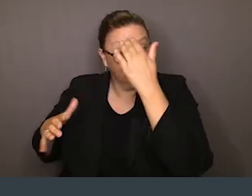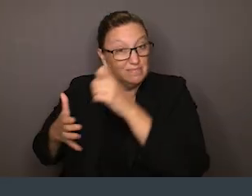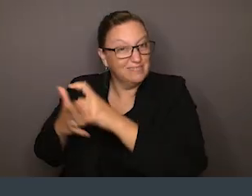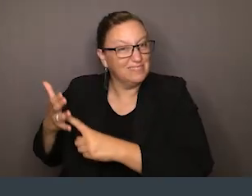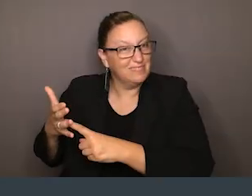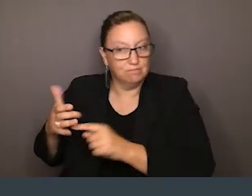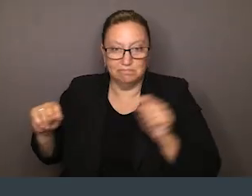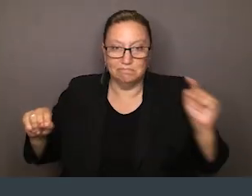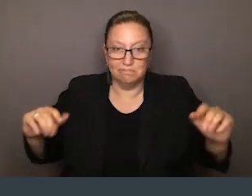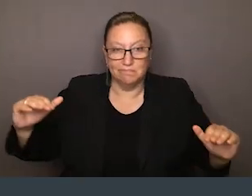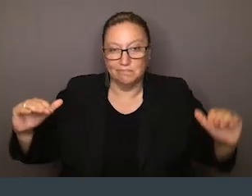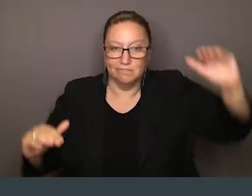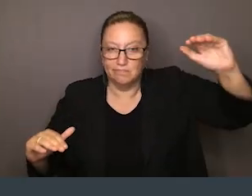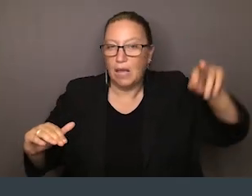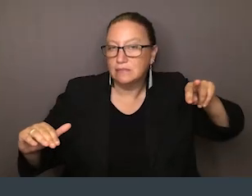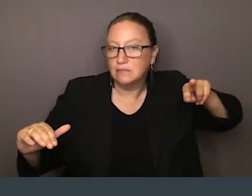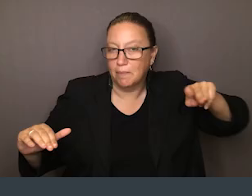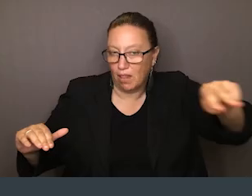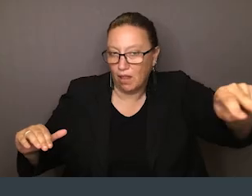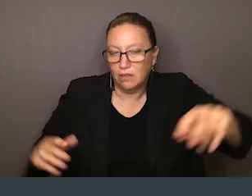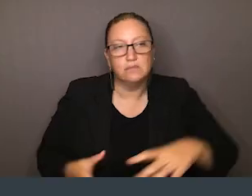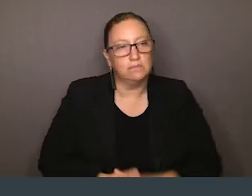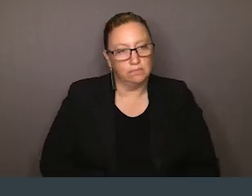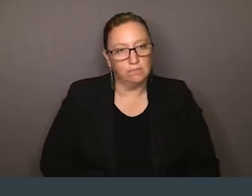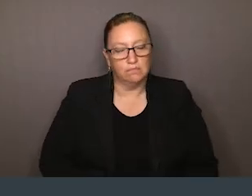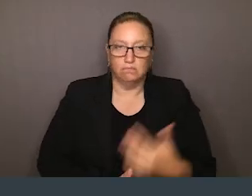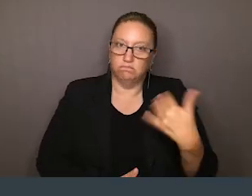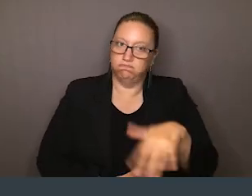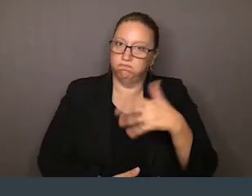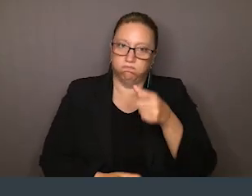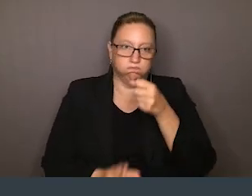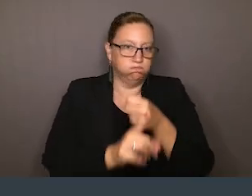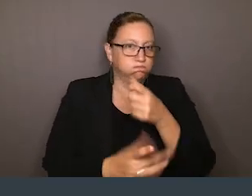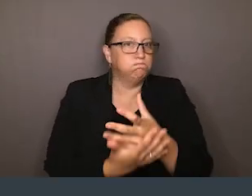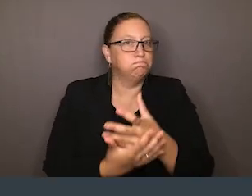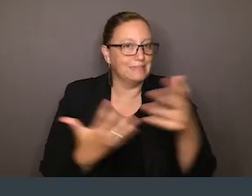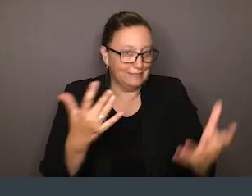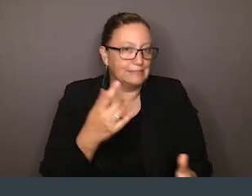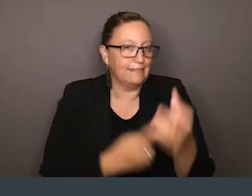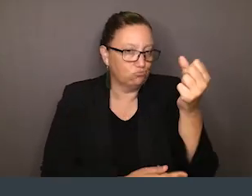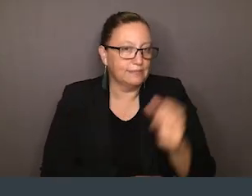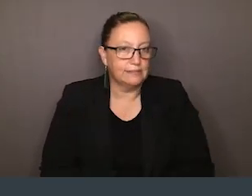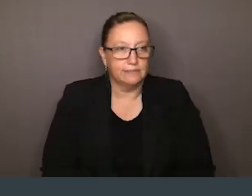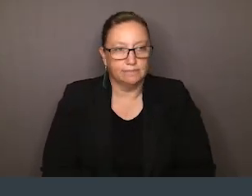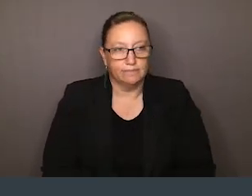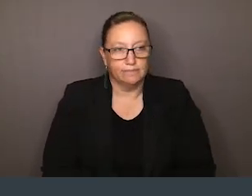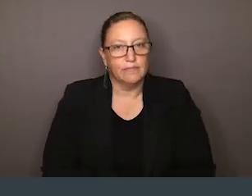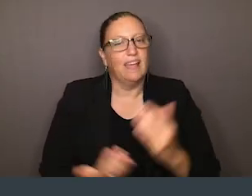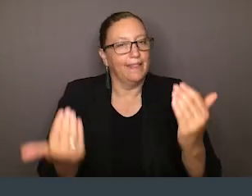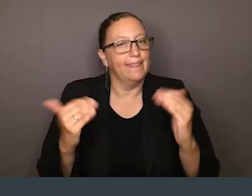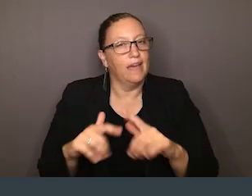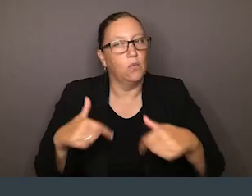portion experienced by the general population, so it's really a significant finding. And then when we